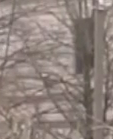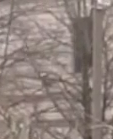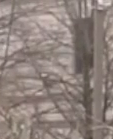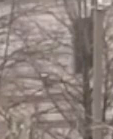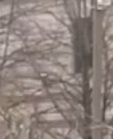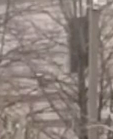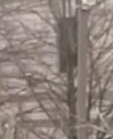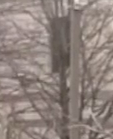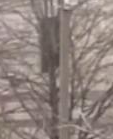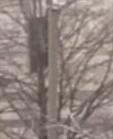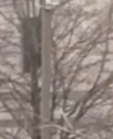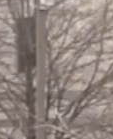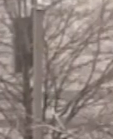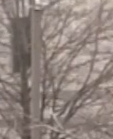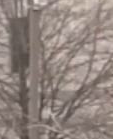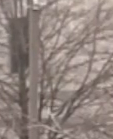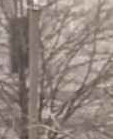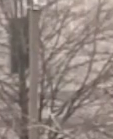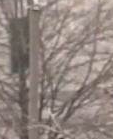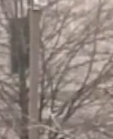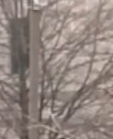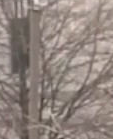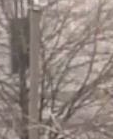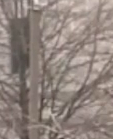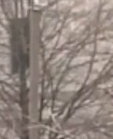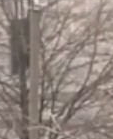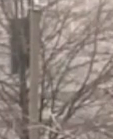area. He's going to walk over.